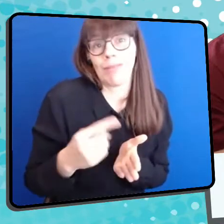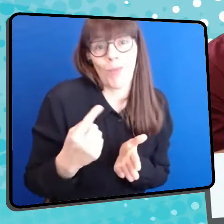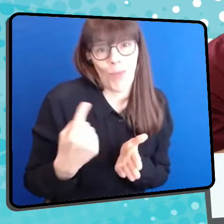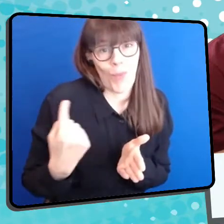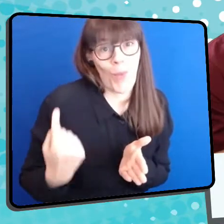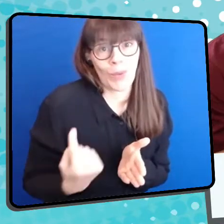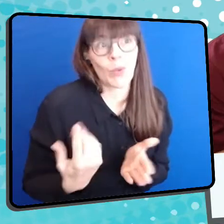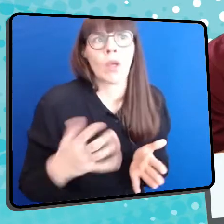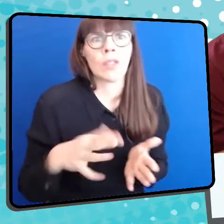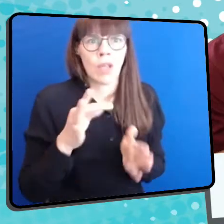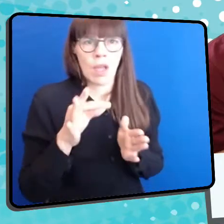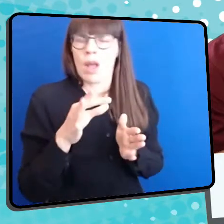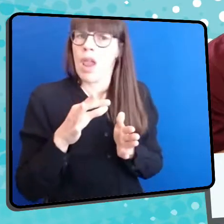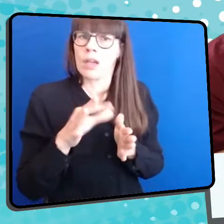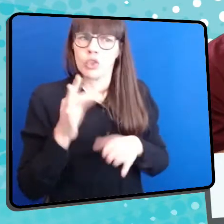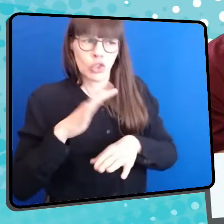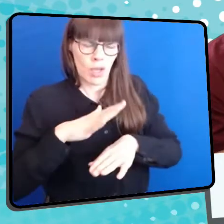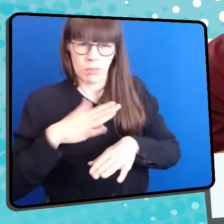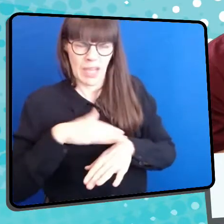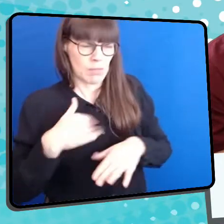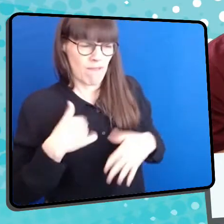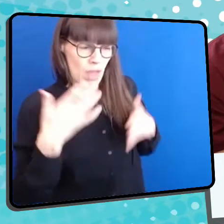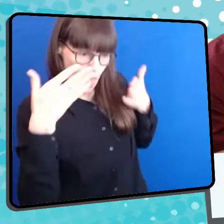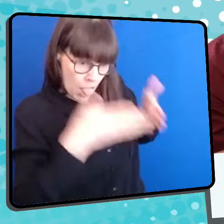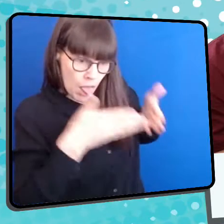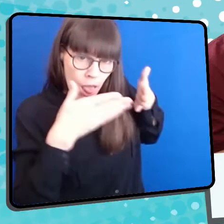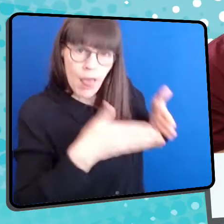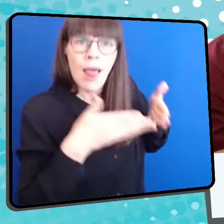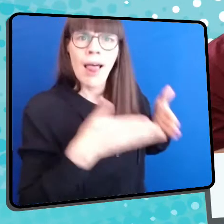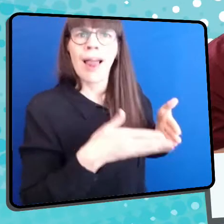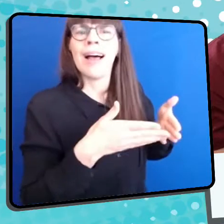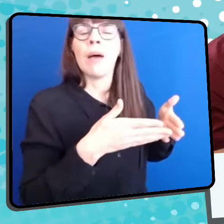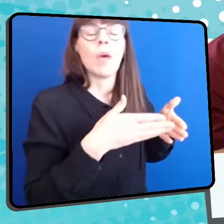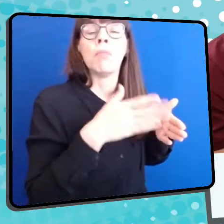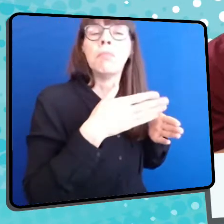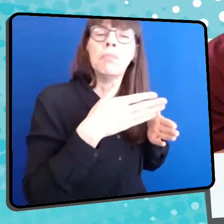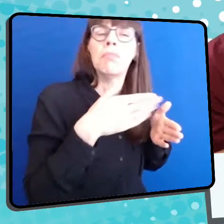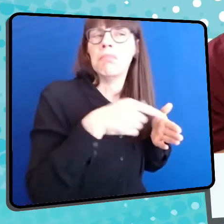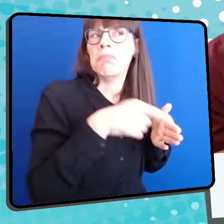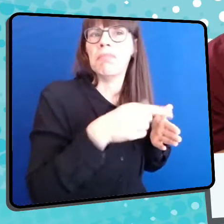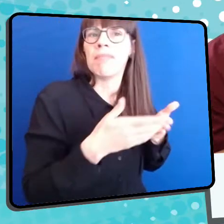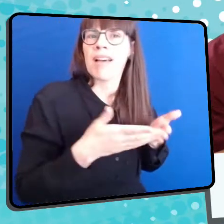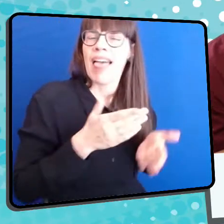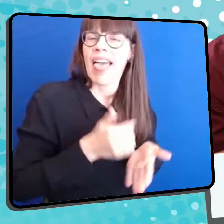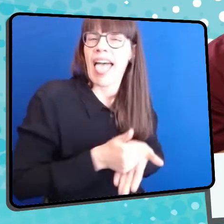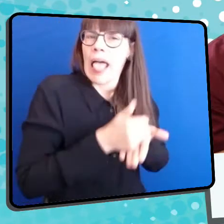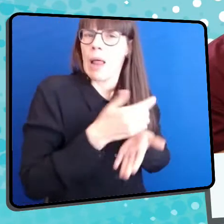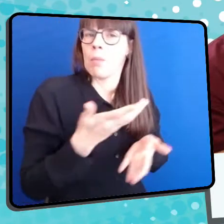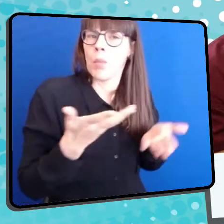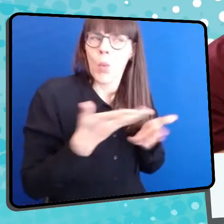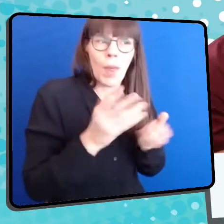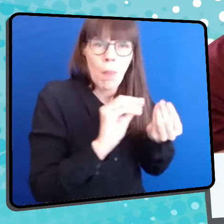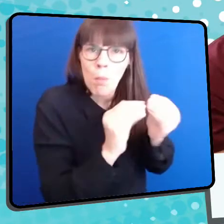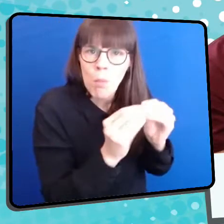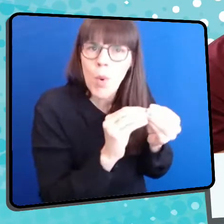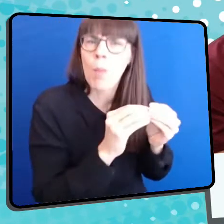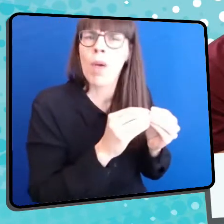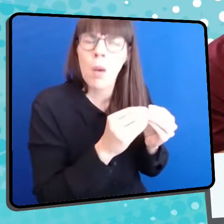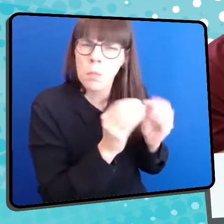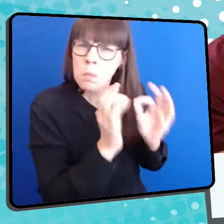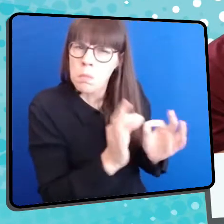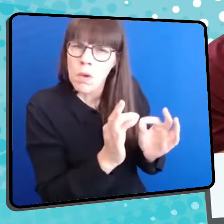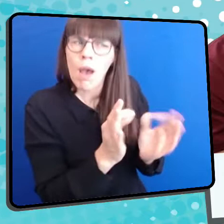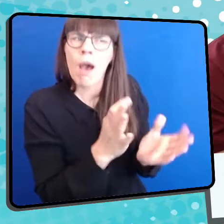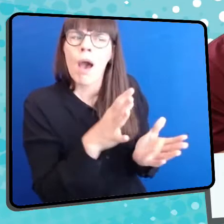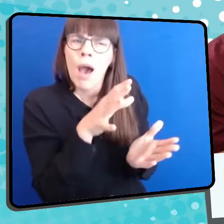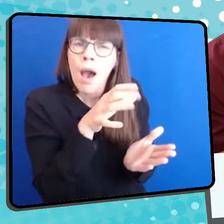you're really doing, which is just talking to clients and helping them really figure out what the problem that they have is and actually figuring out